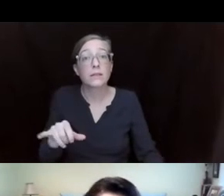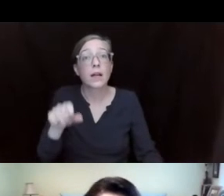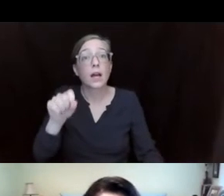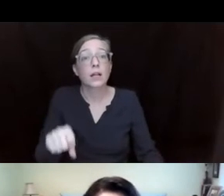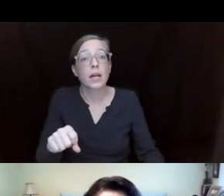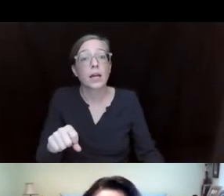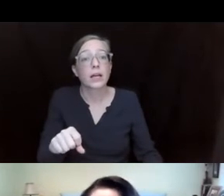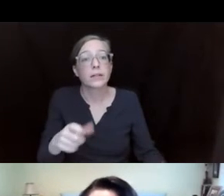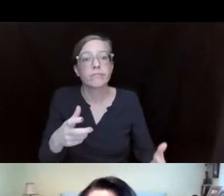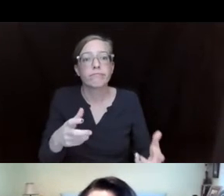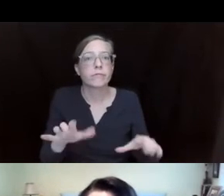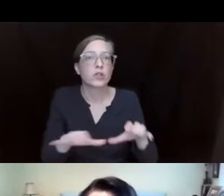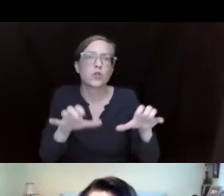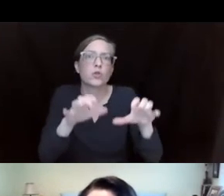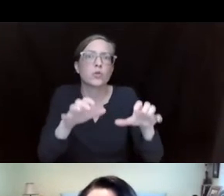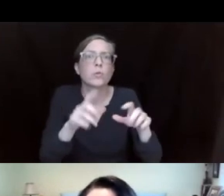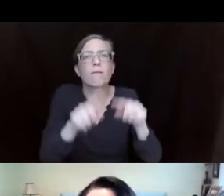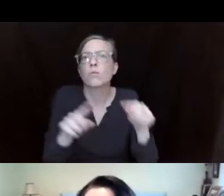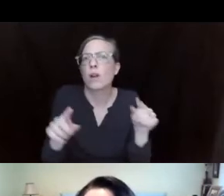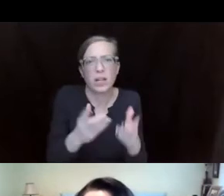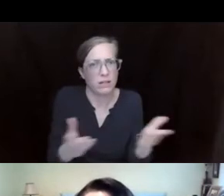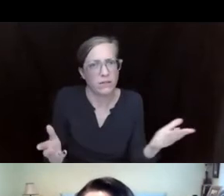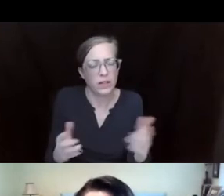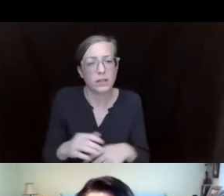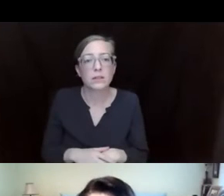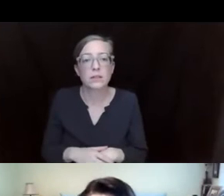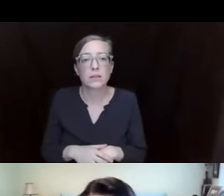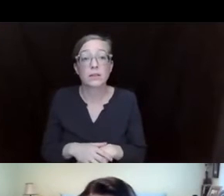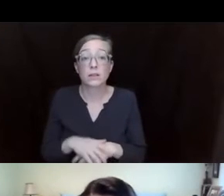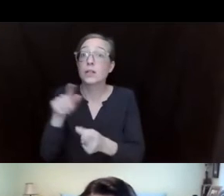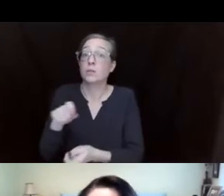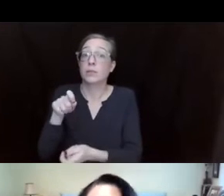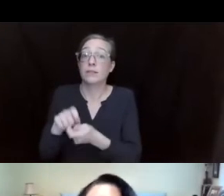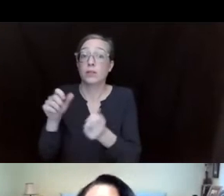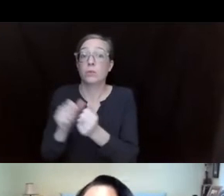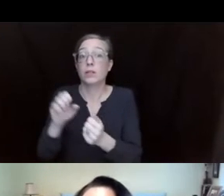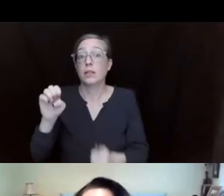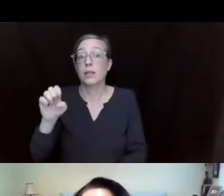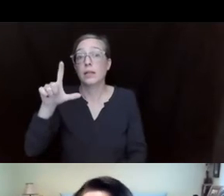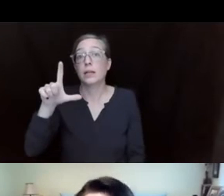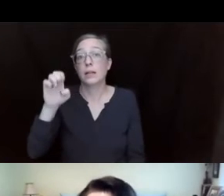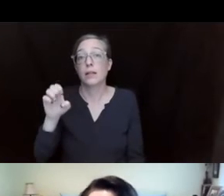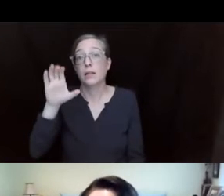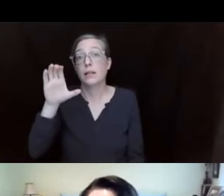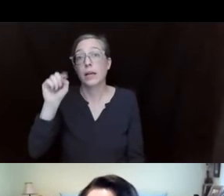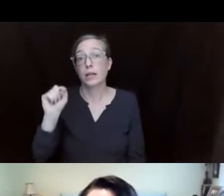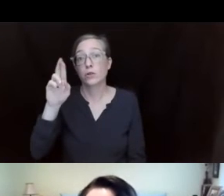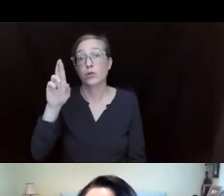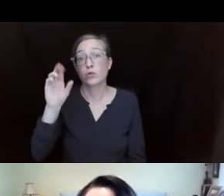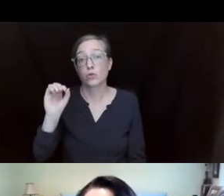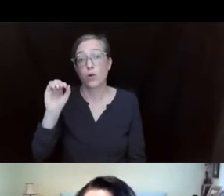to manipulate. In particular, electrokinetics, we are using electricity, electric field. So we are relying on